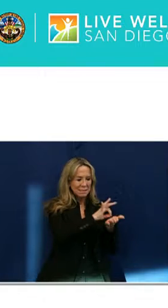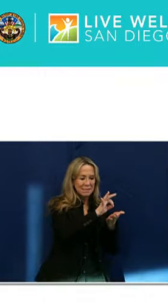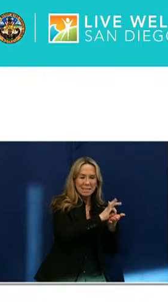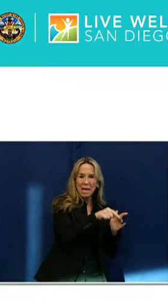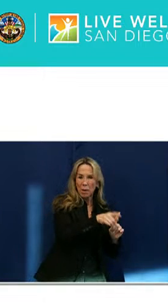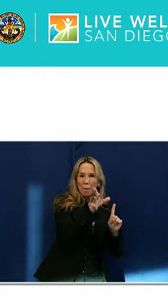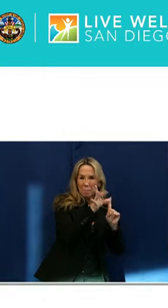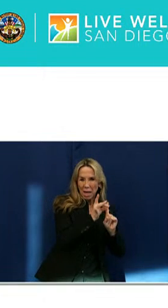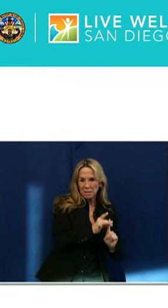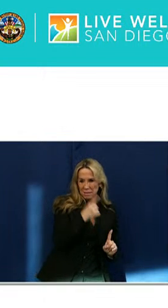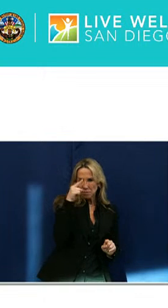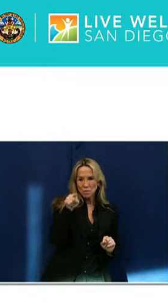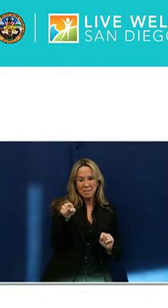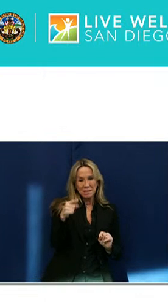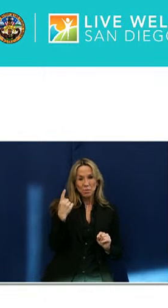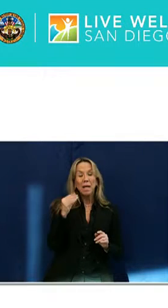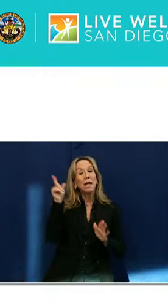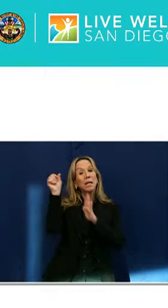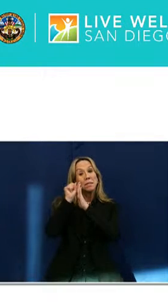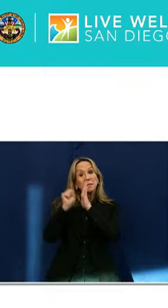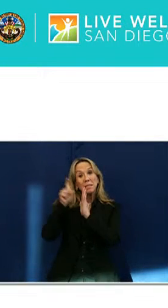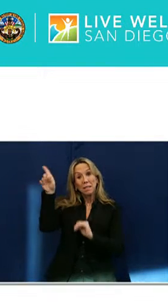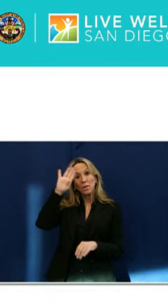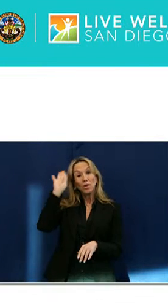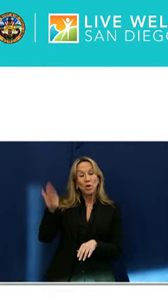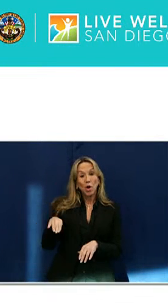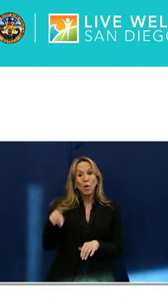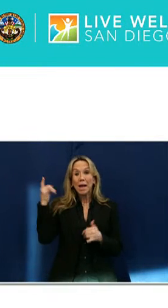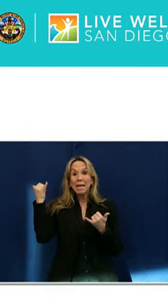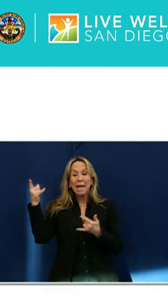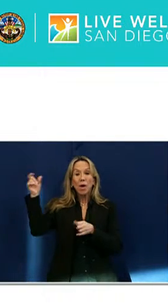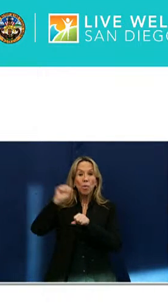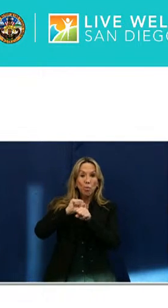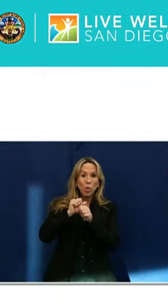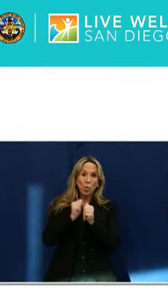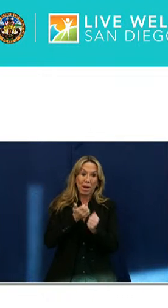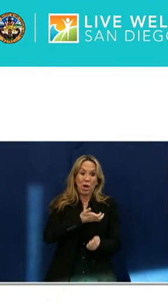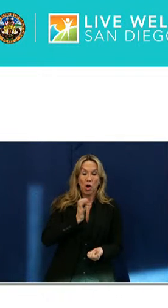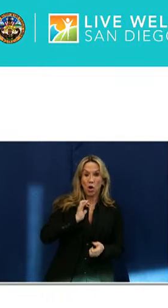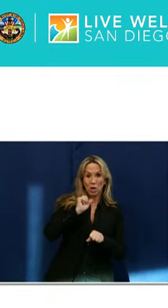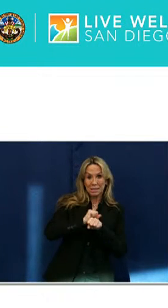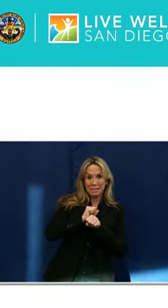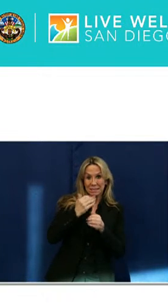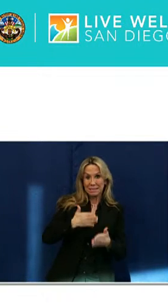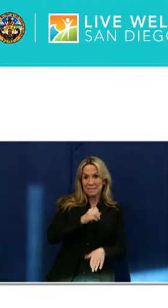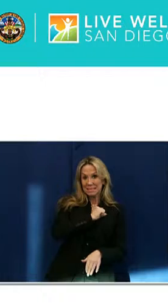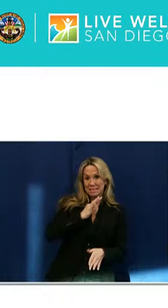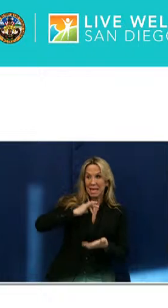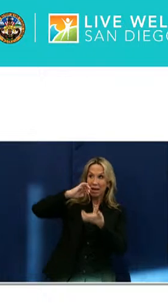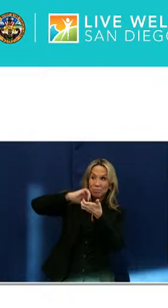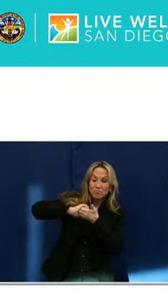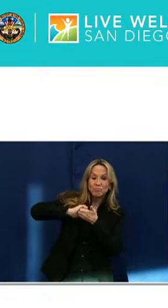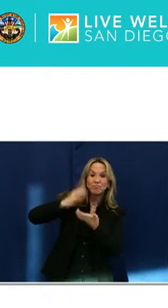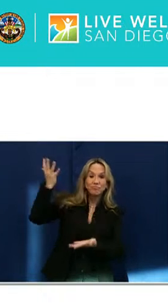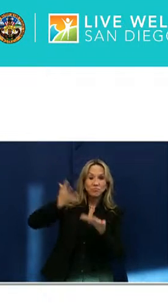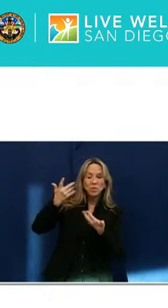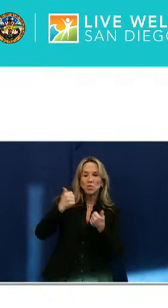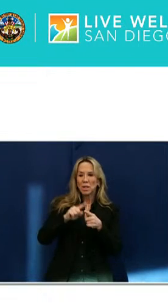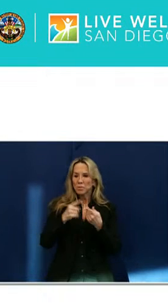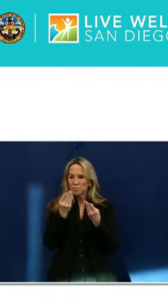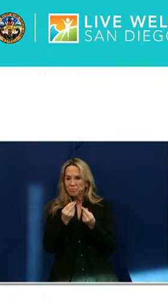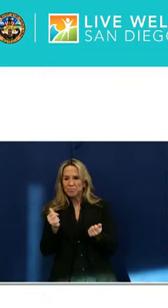for this particular metric. The state is aware of this, and they are working with our staff to resolve this issue. Now, in the next